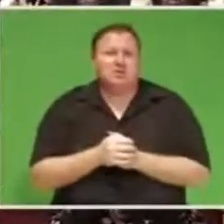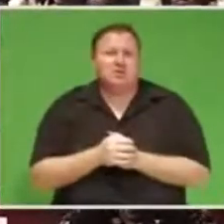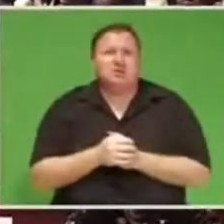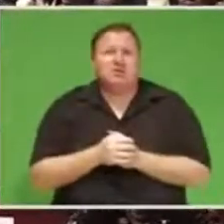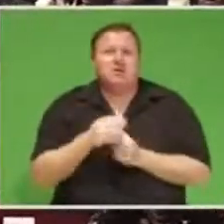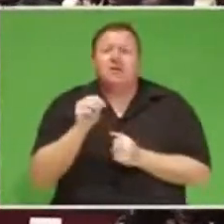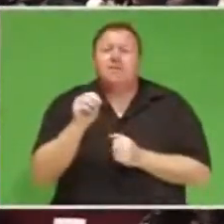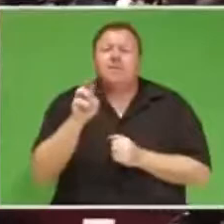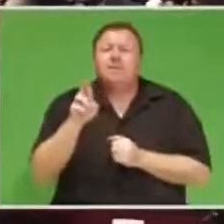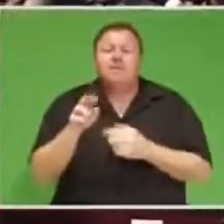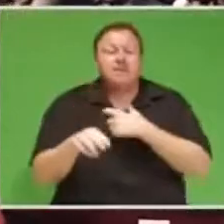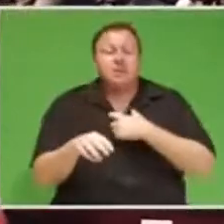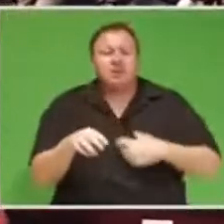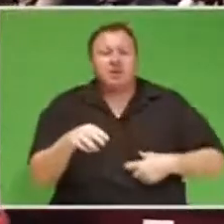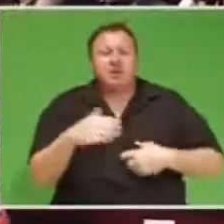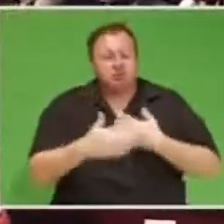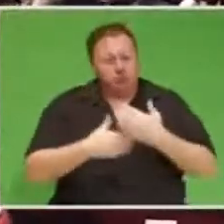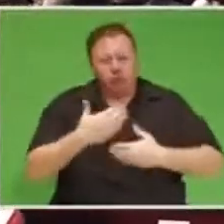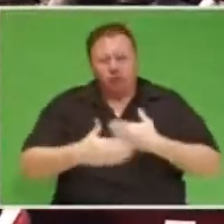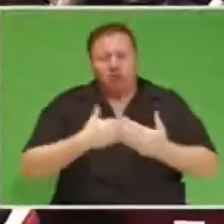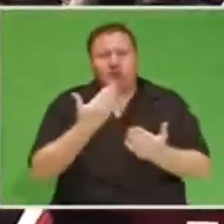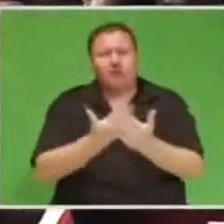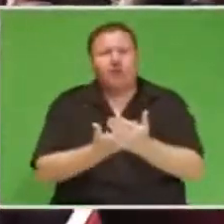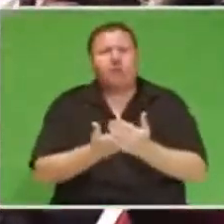you may proceed.